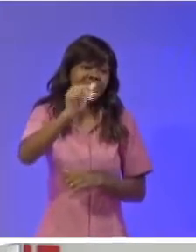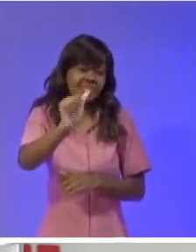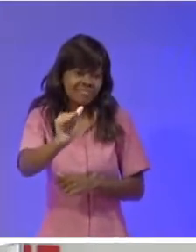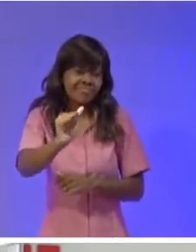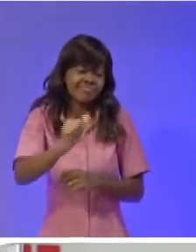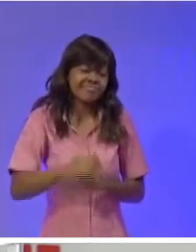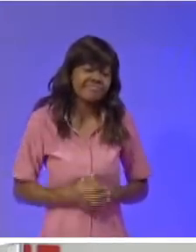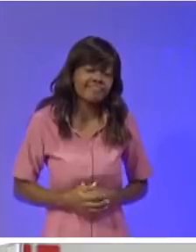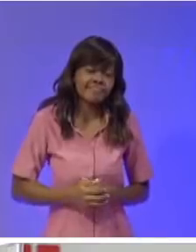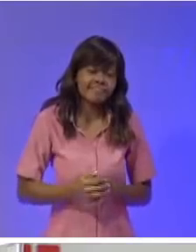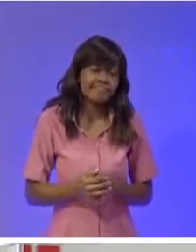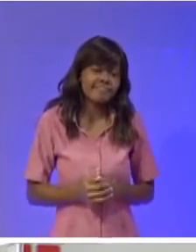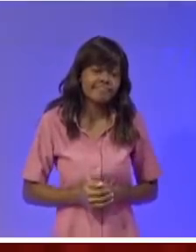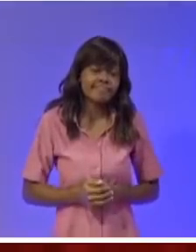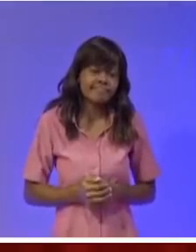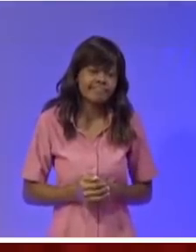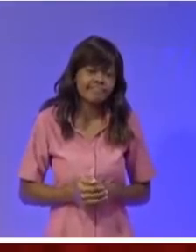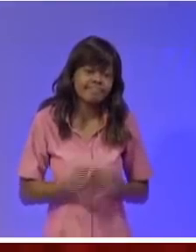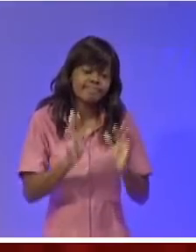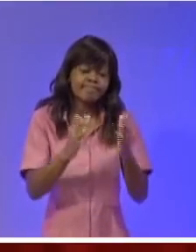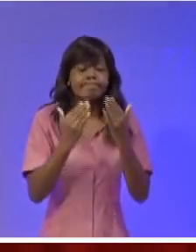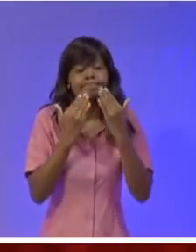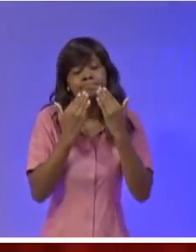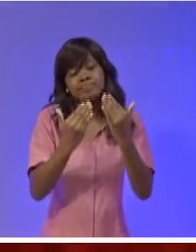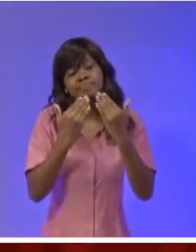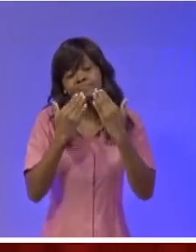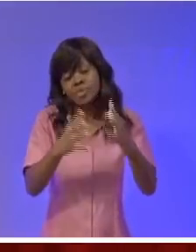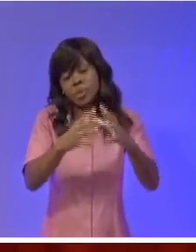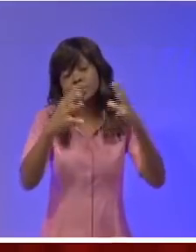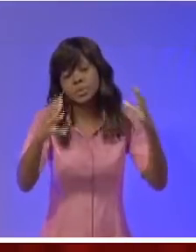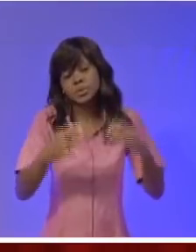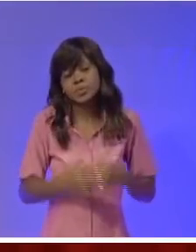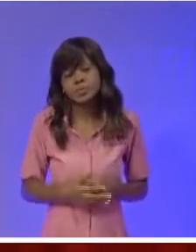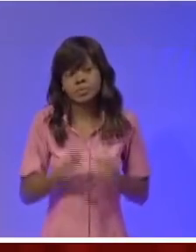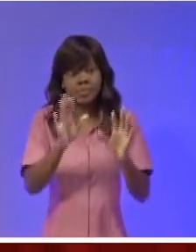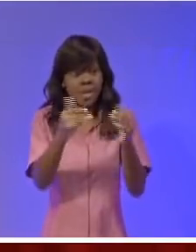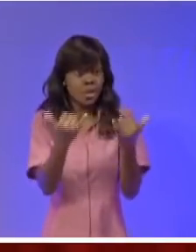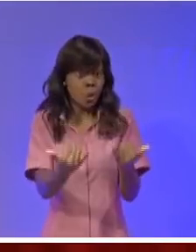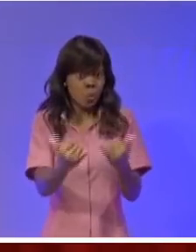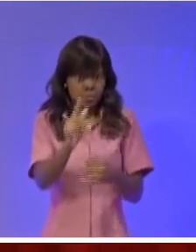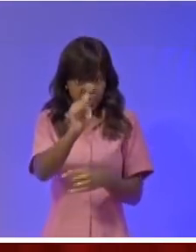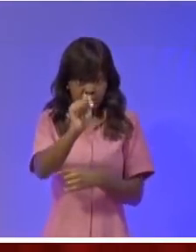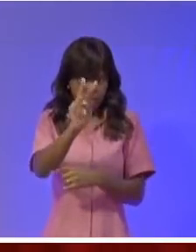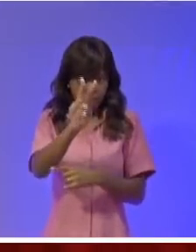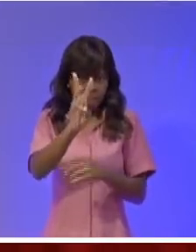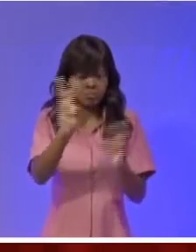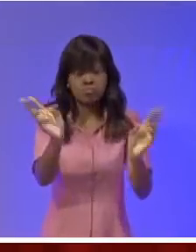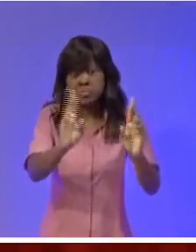Thank you very much, Minister. We now go to TV6 for your question.